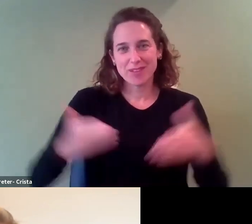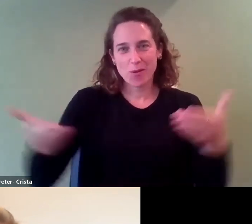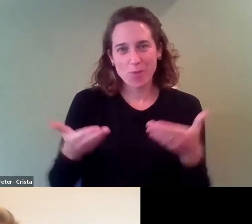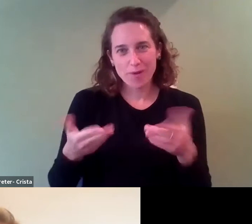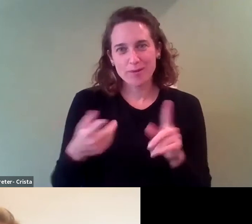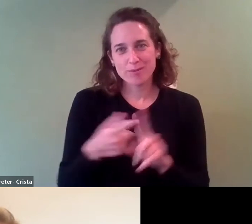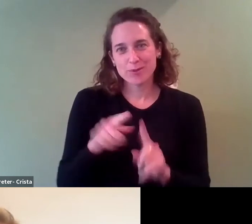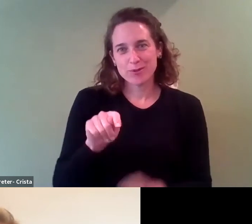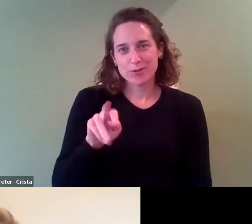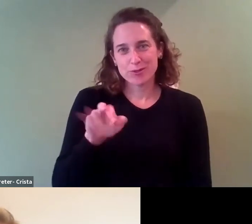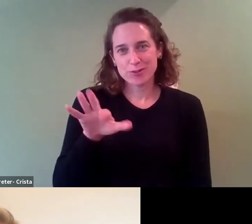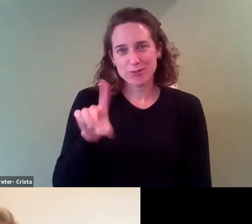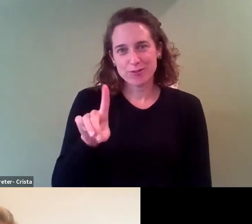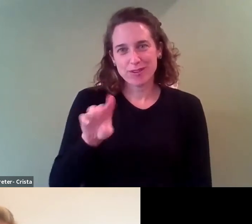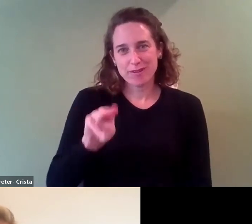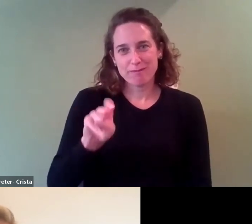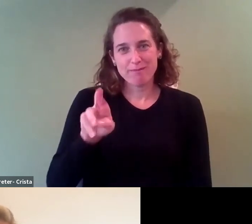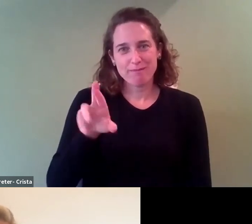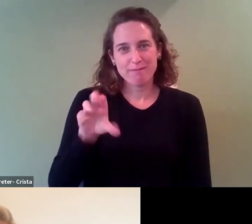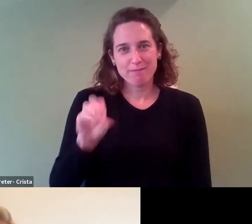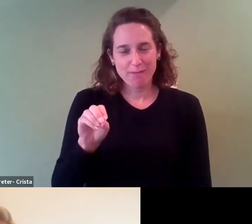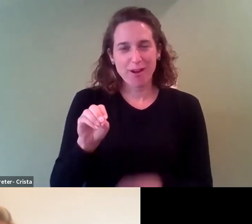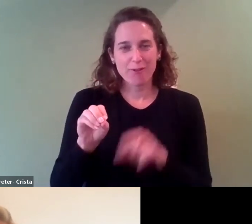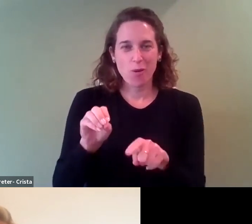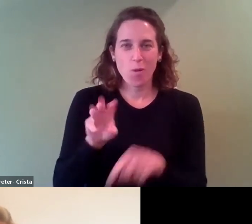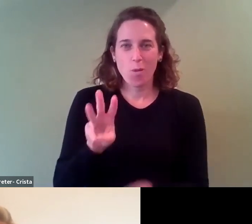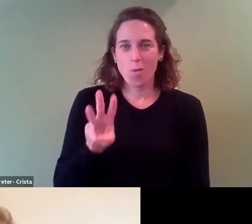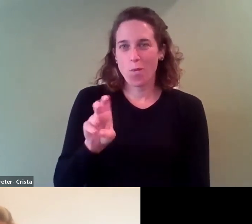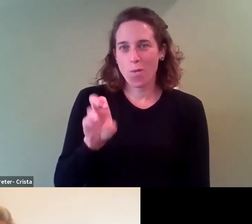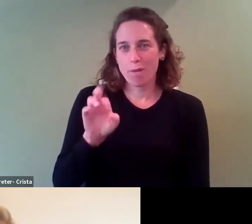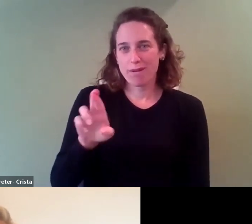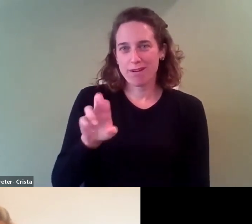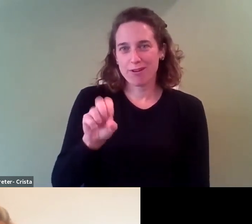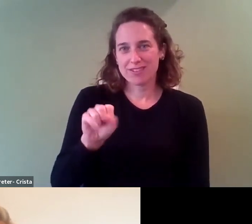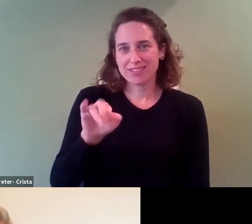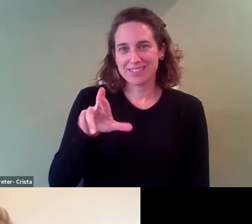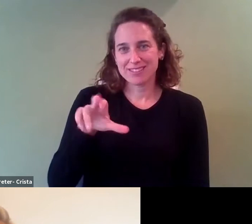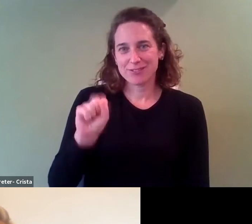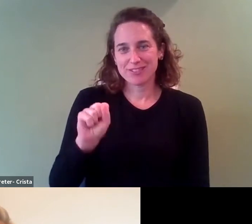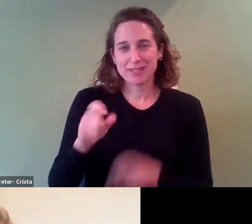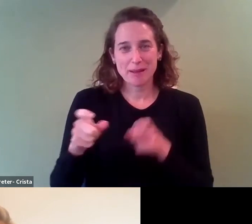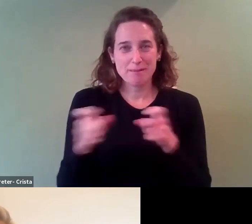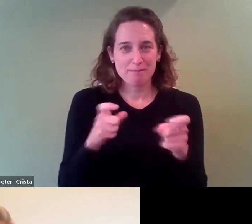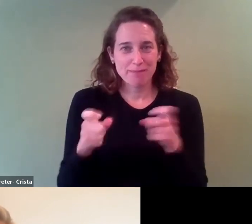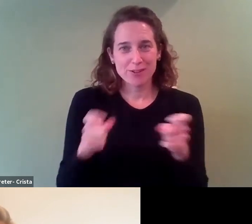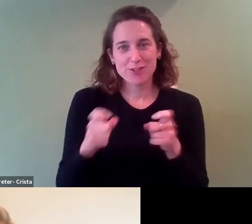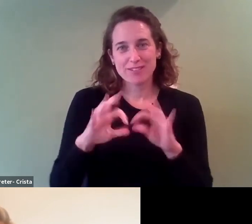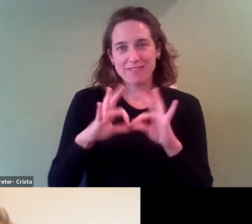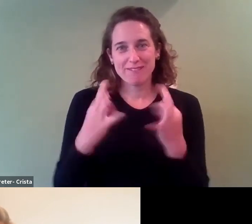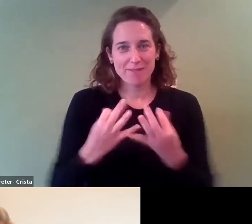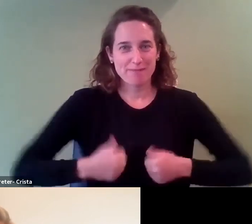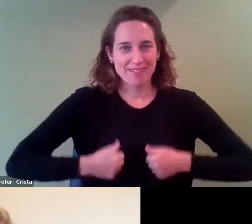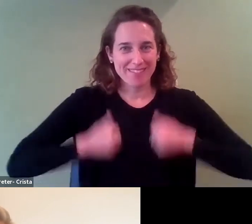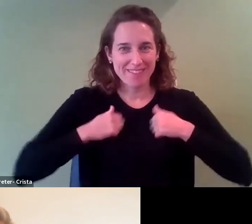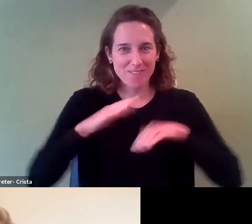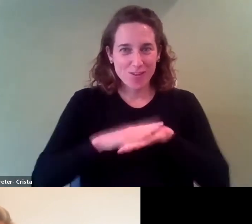Micro's Internet Safety for Kids and Families program webinar series called Managing Family Life Online. For